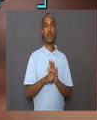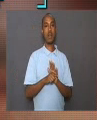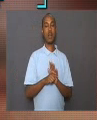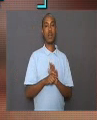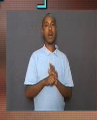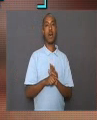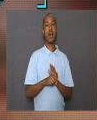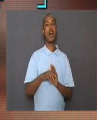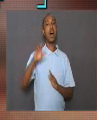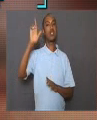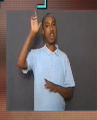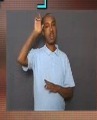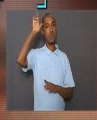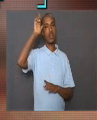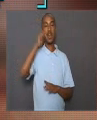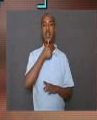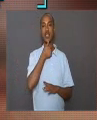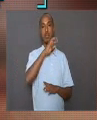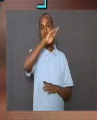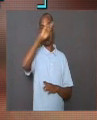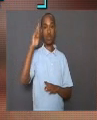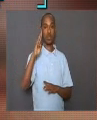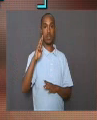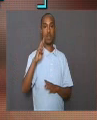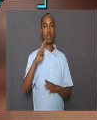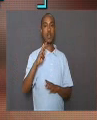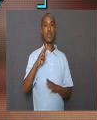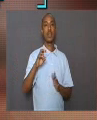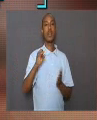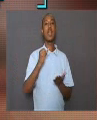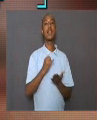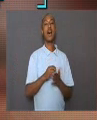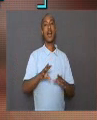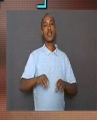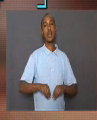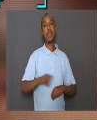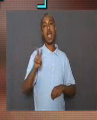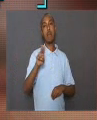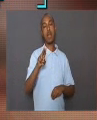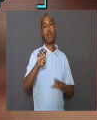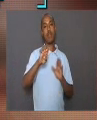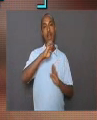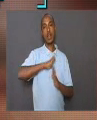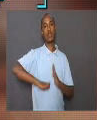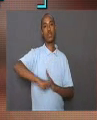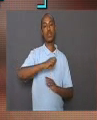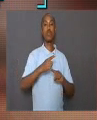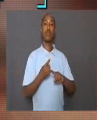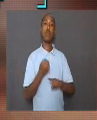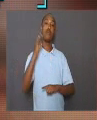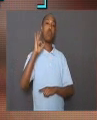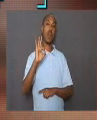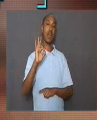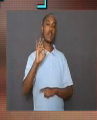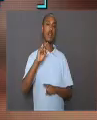a Lewis acid because it accepts a pair of electrons from